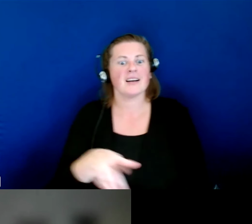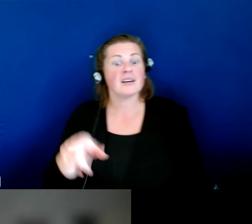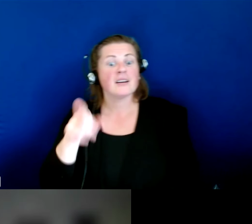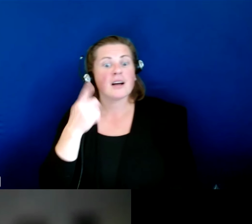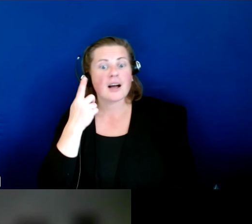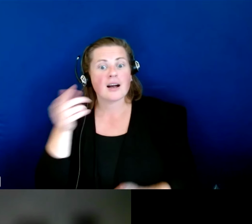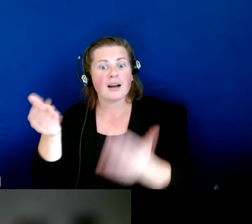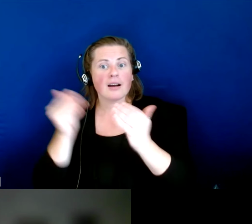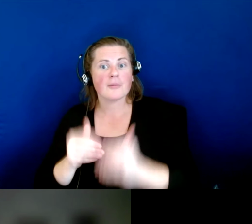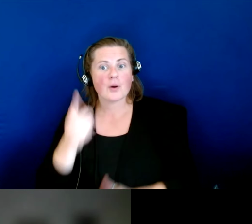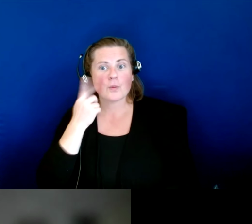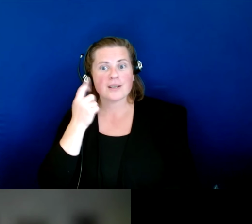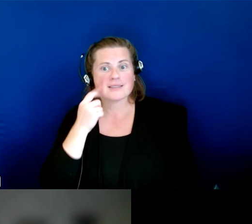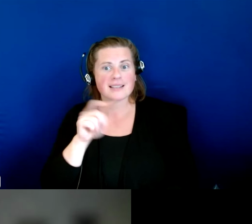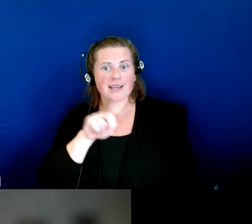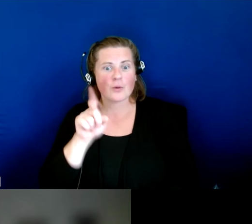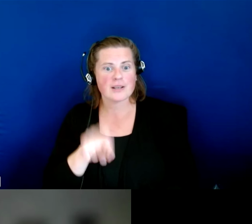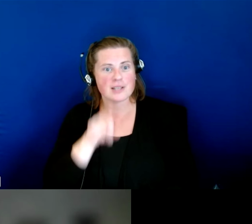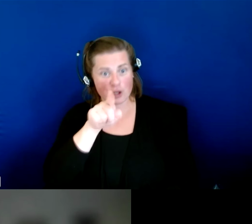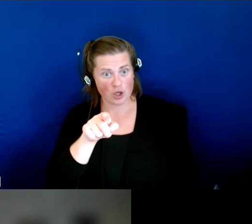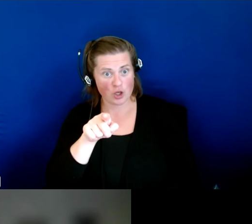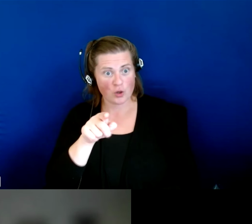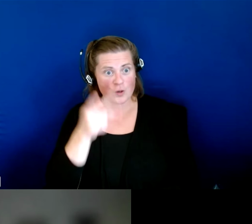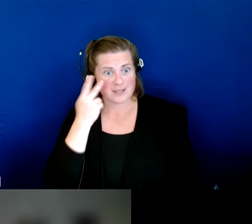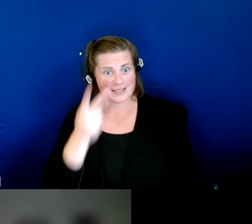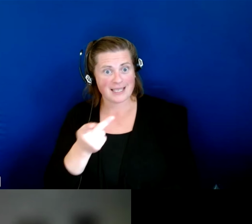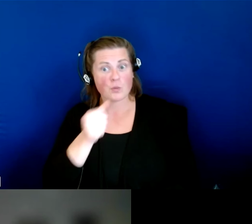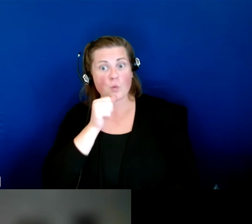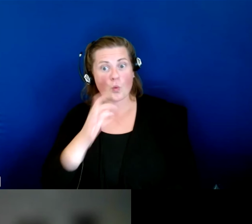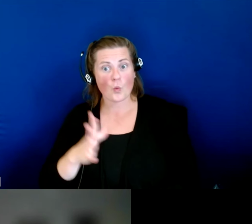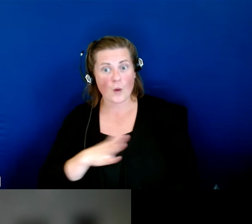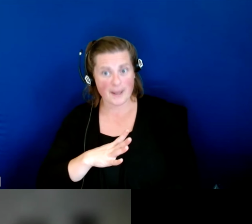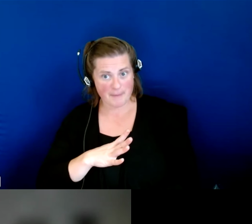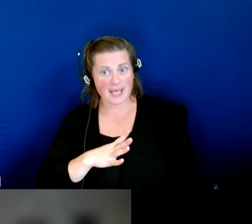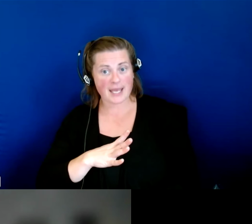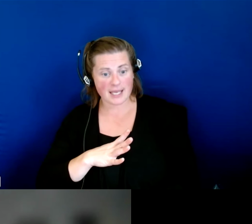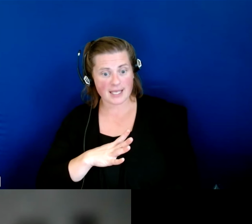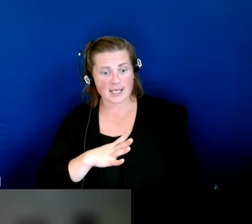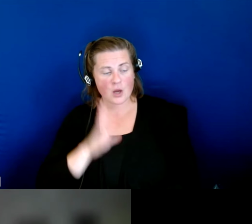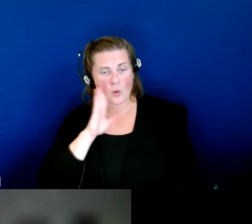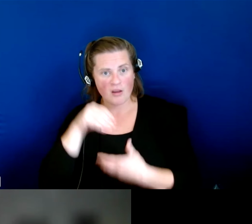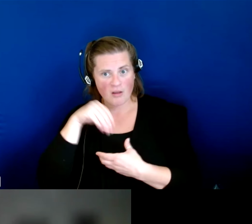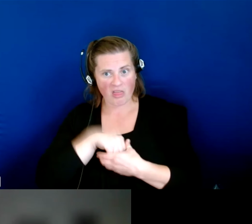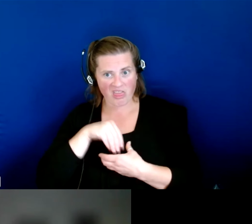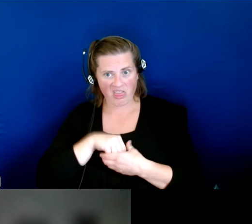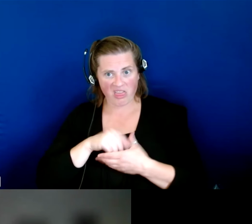question asking, do you find evidence that women are more likely than men to internalize ageism?